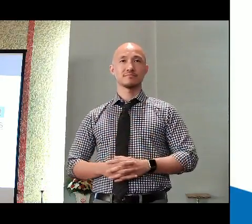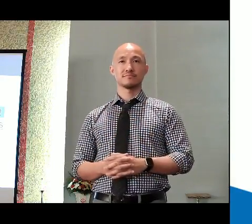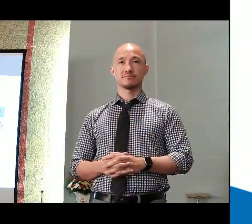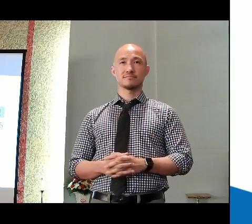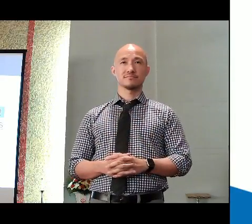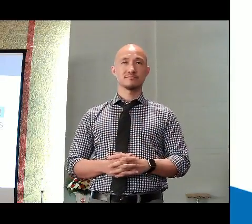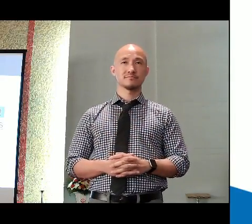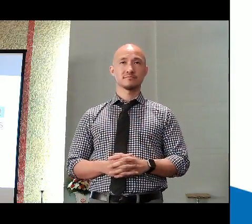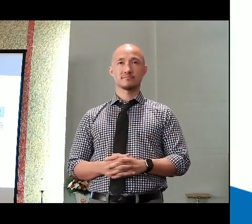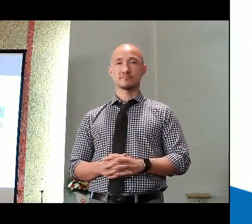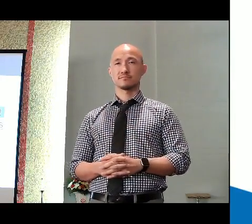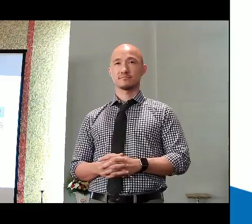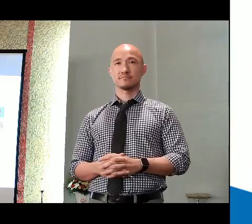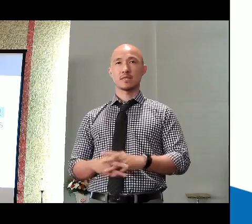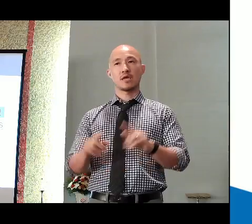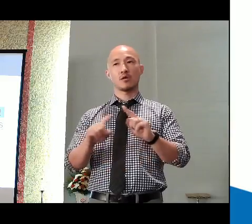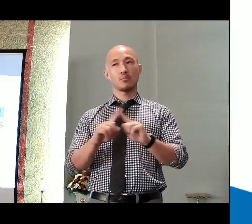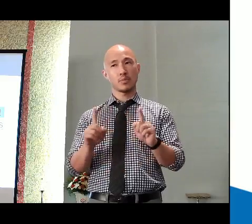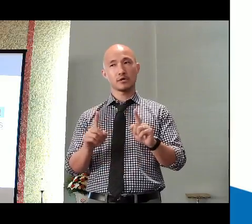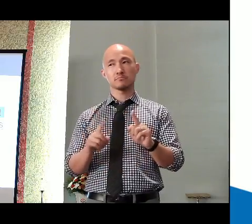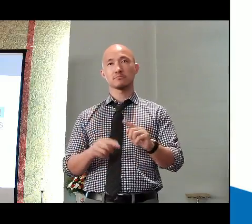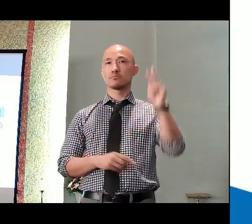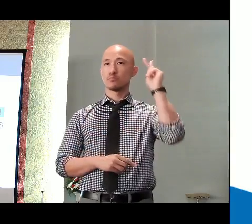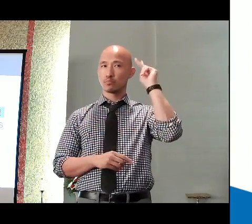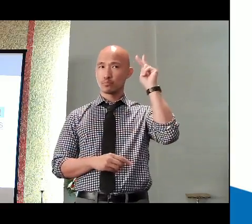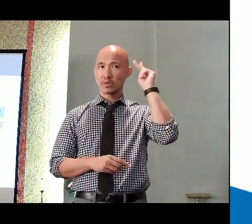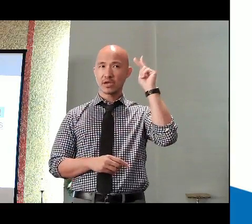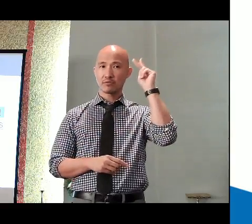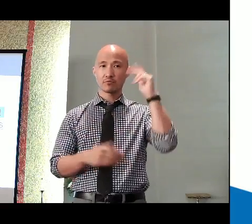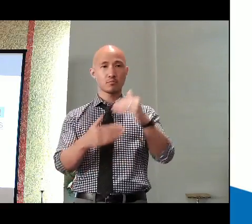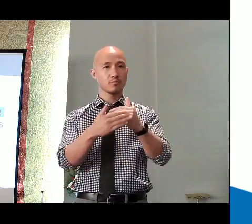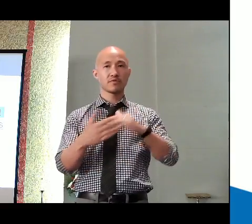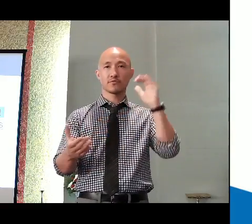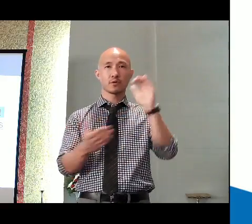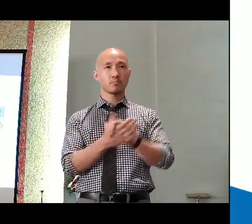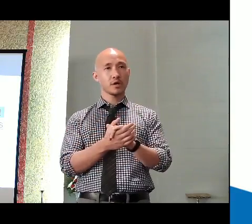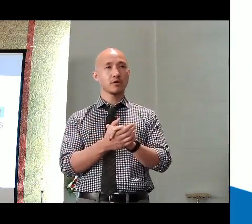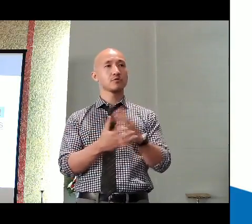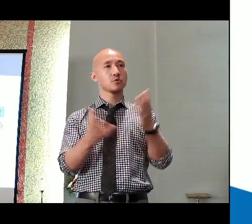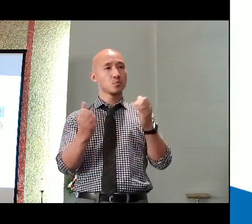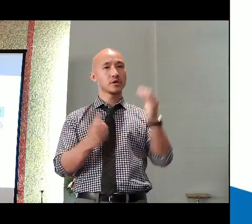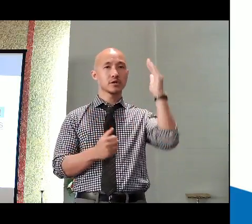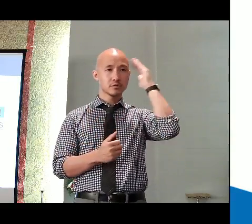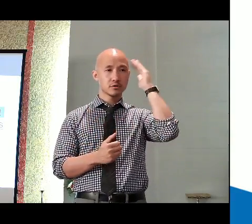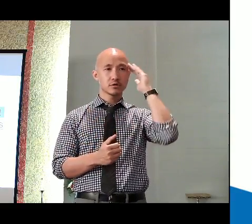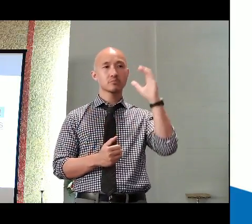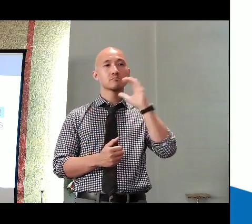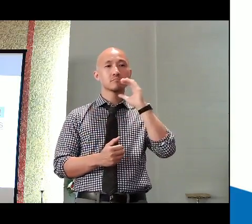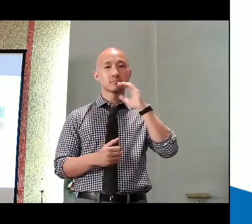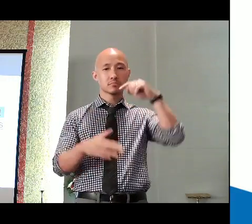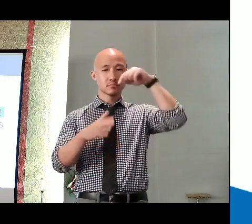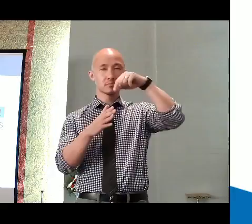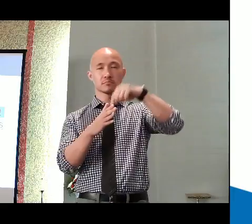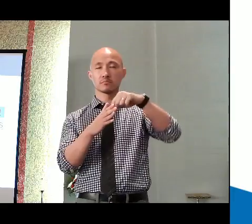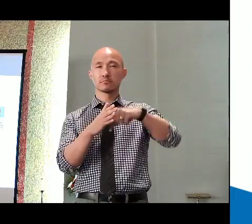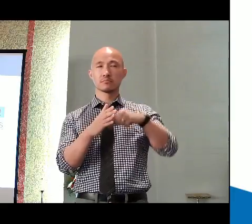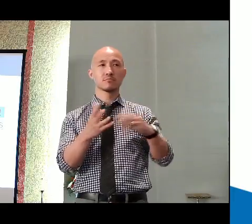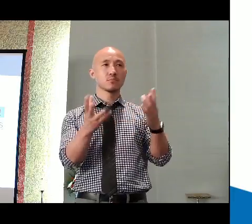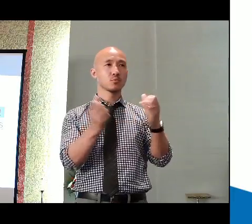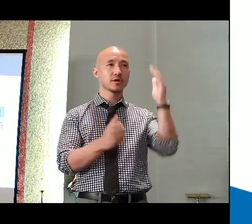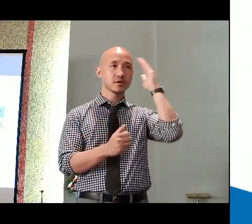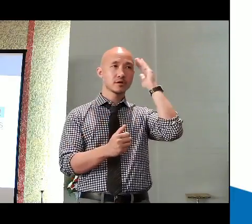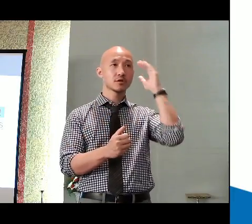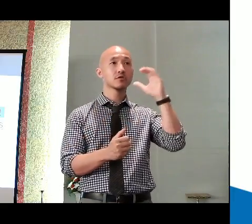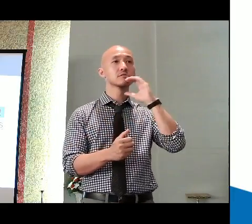goal was to get to know her in the context of the church and in the context of her family. My intentions were to show the kind